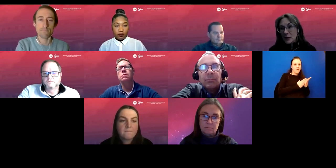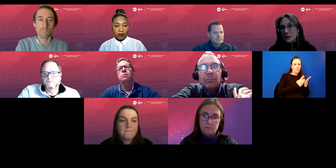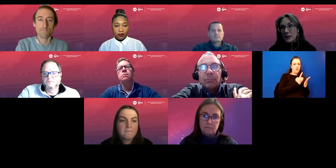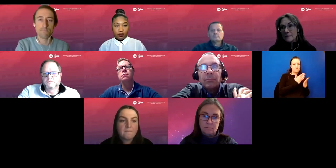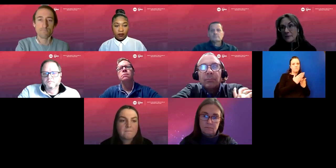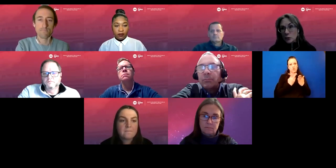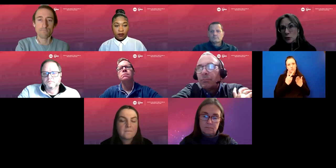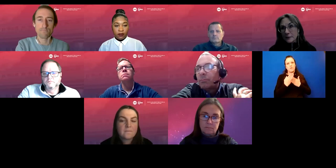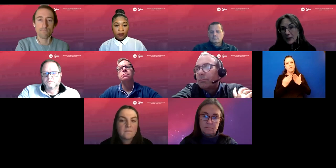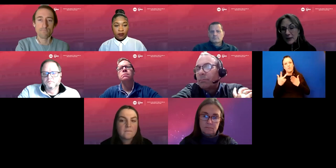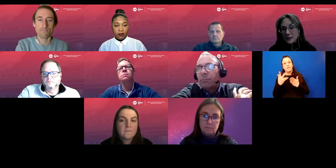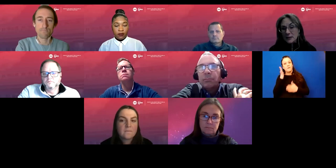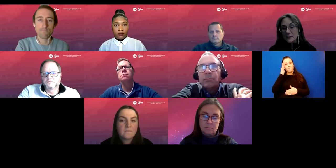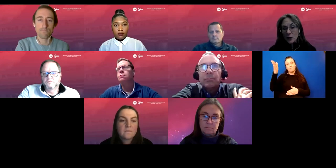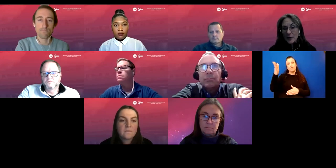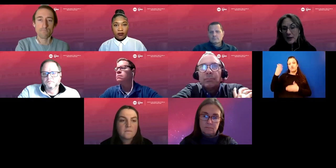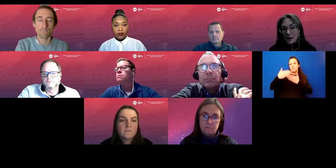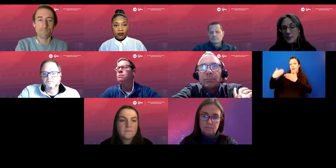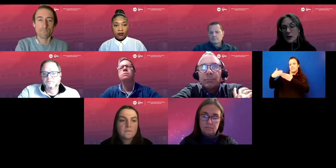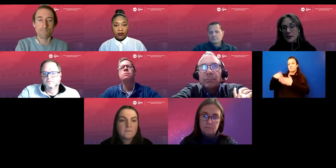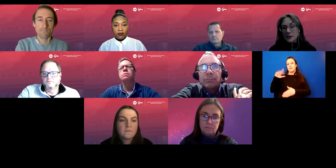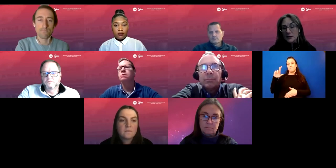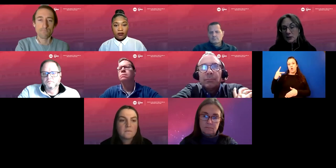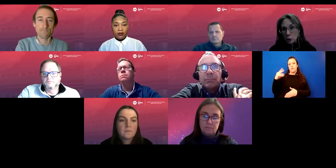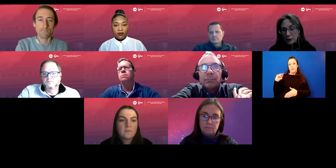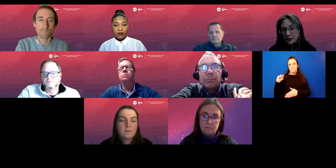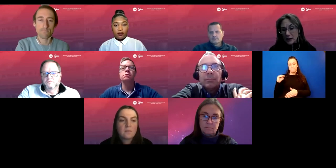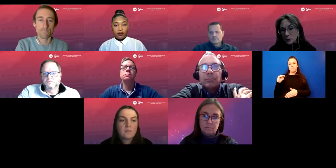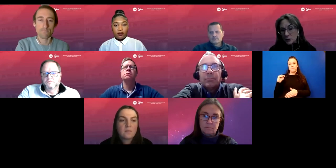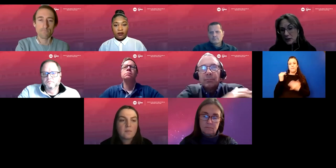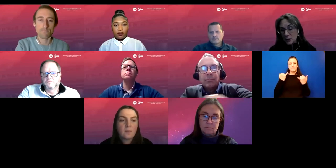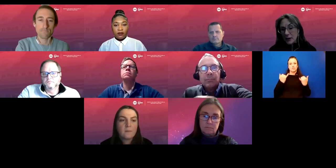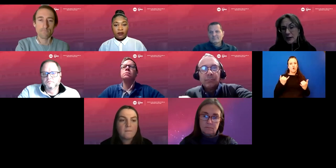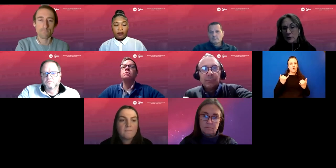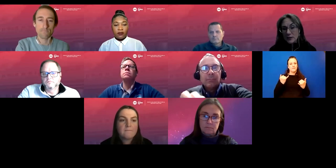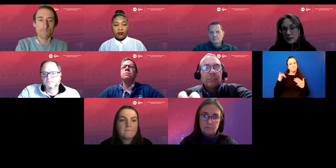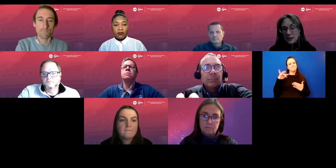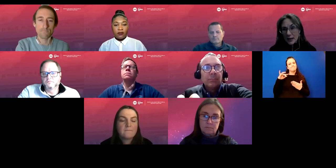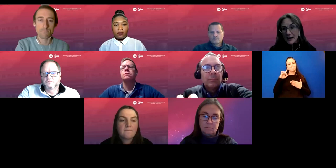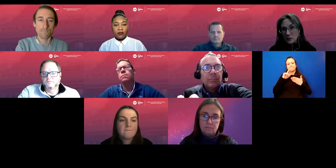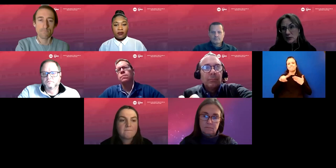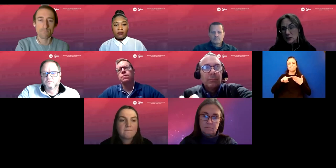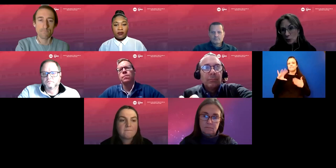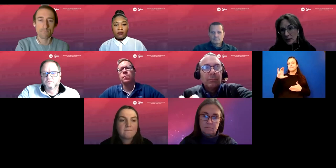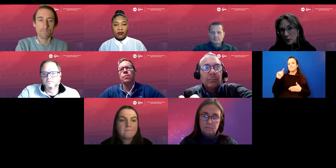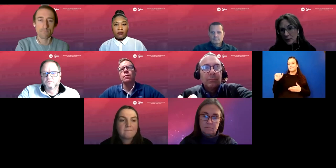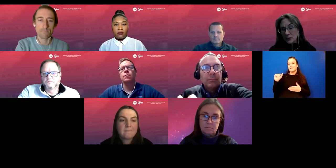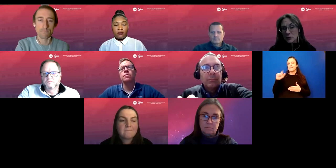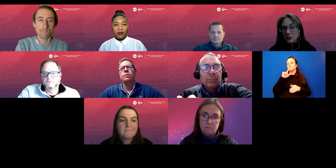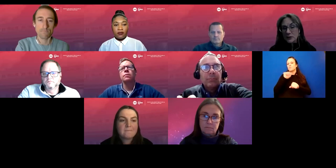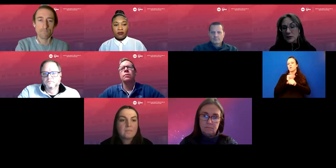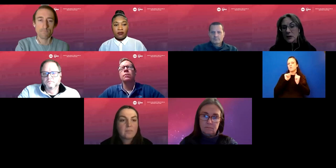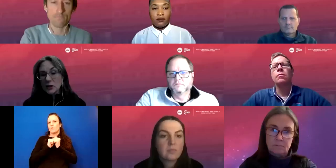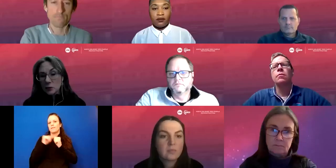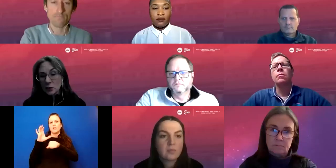Um, the future phases of RPM is currently under study right now. CTA has, is working with a